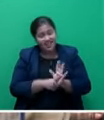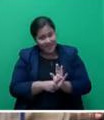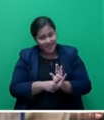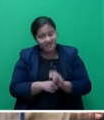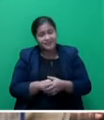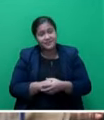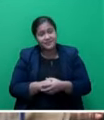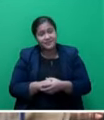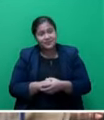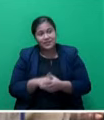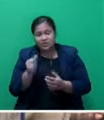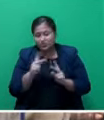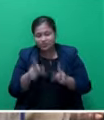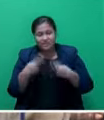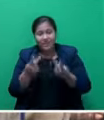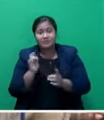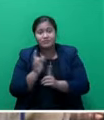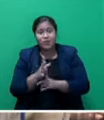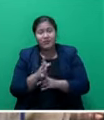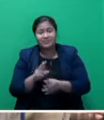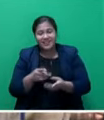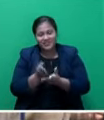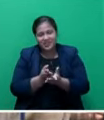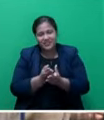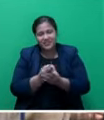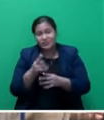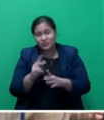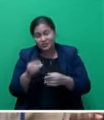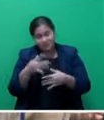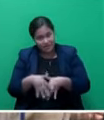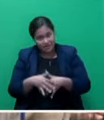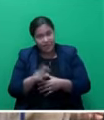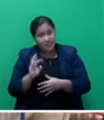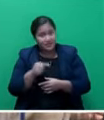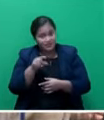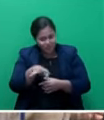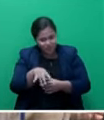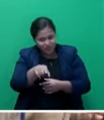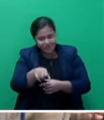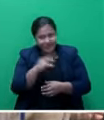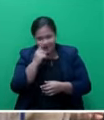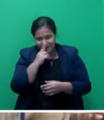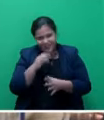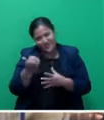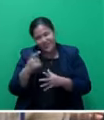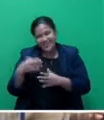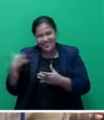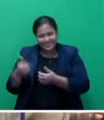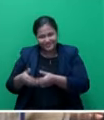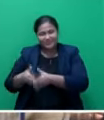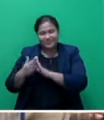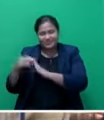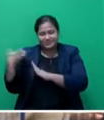Corporation Limited, provides an important service for the public, in particular those whose breadwinners have passed on early. That is